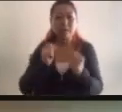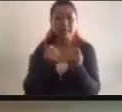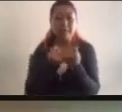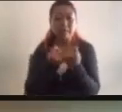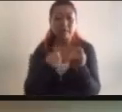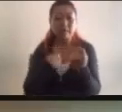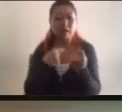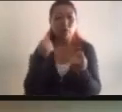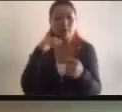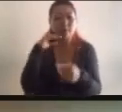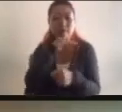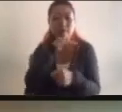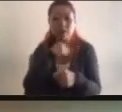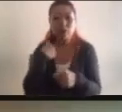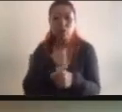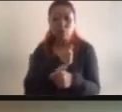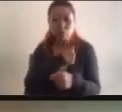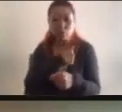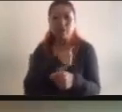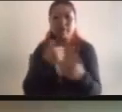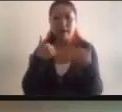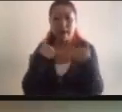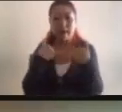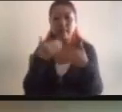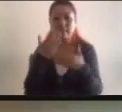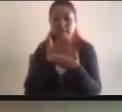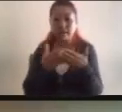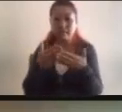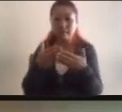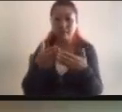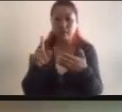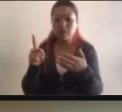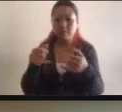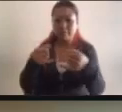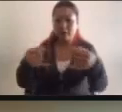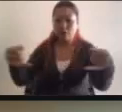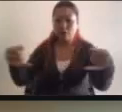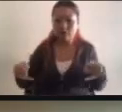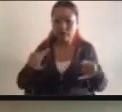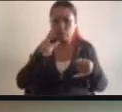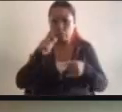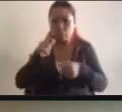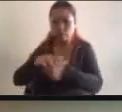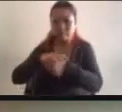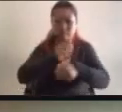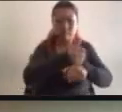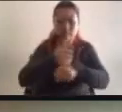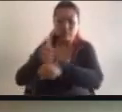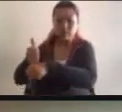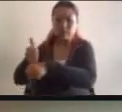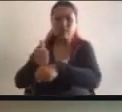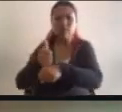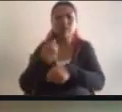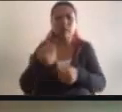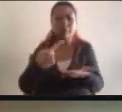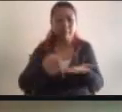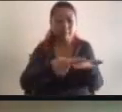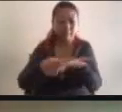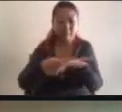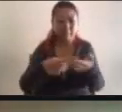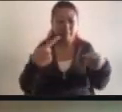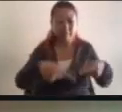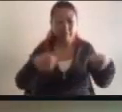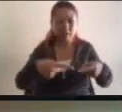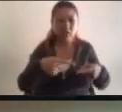had some tribal boundaries. There was a dispute about whether the University of Texas shade of orange or the University